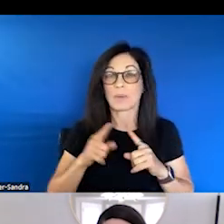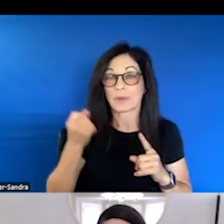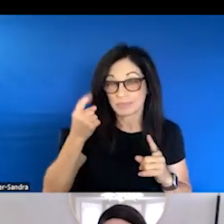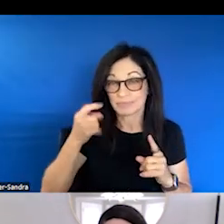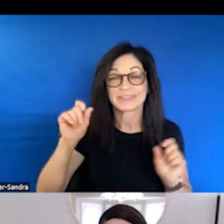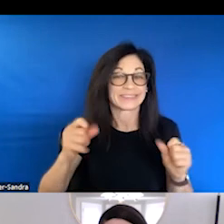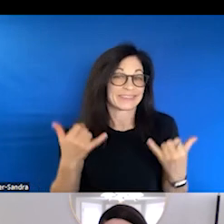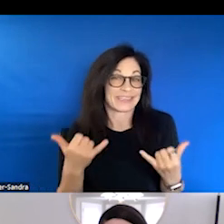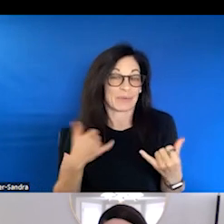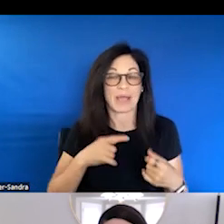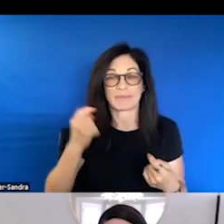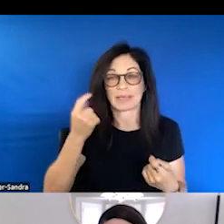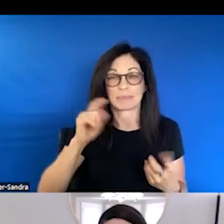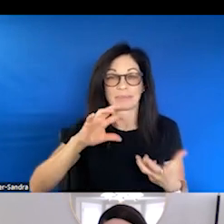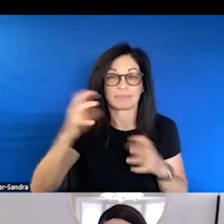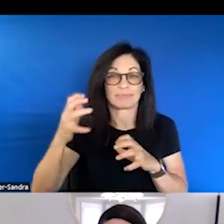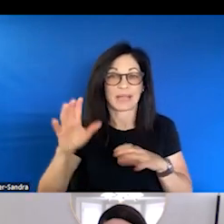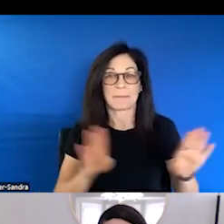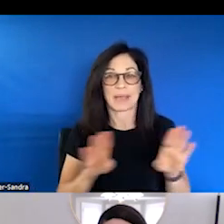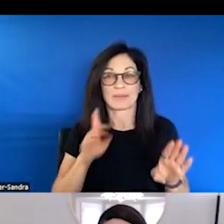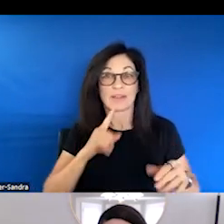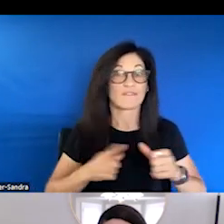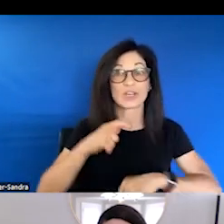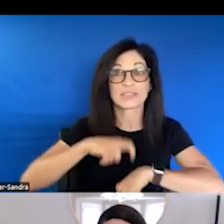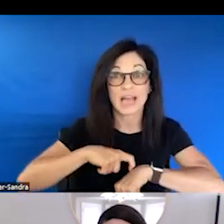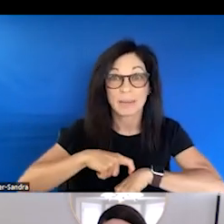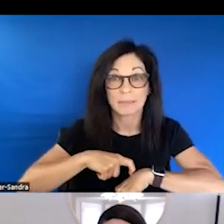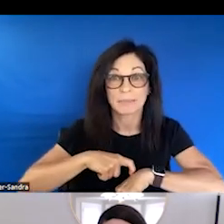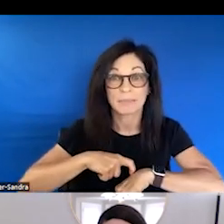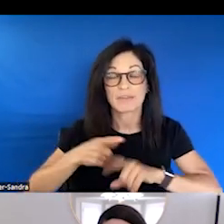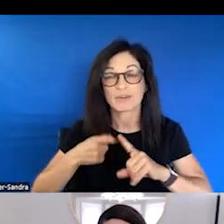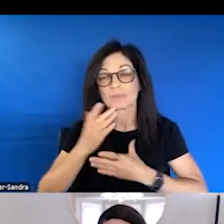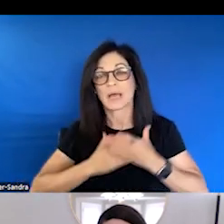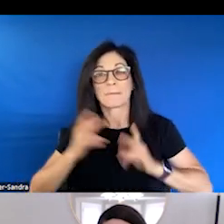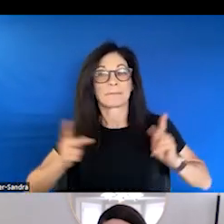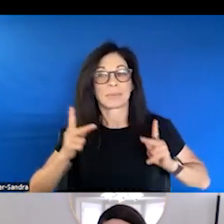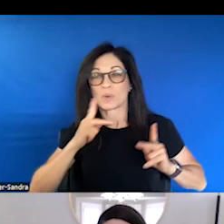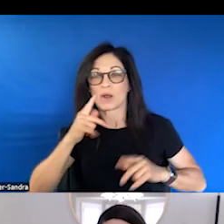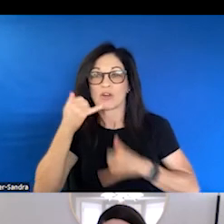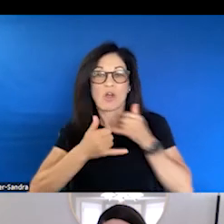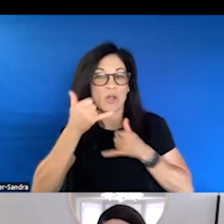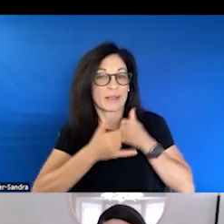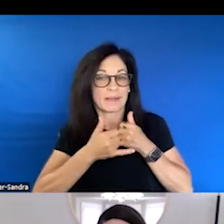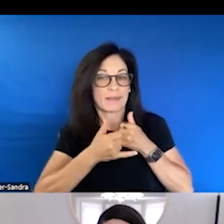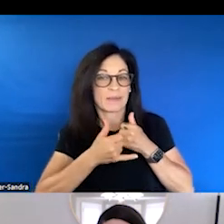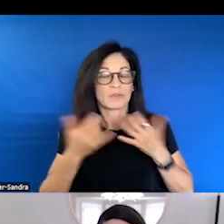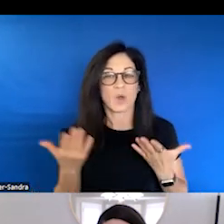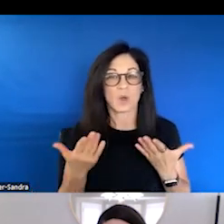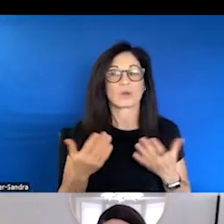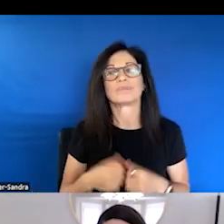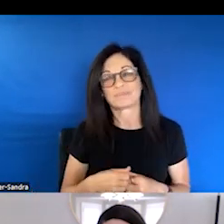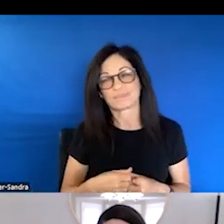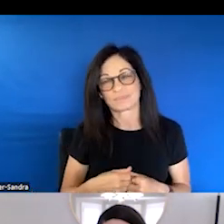today we had a little bit of disruptive behavior for the first time from some folks who were calling in. So I know